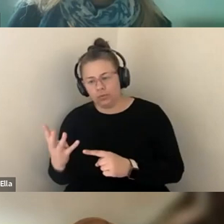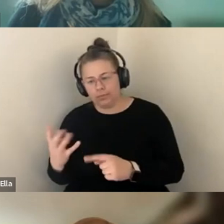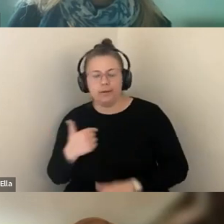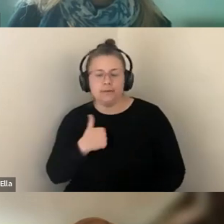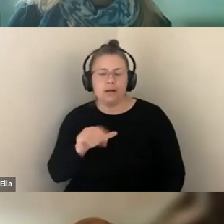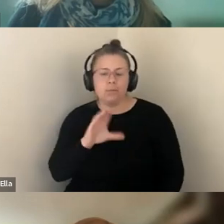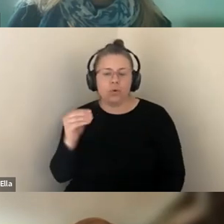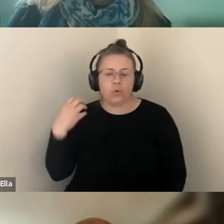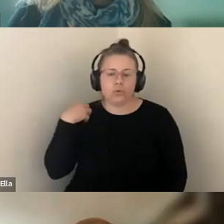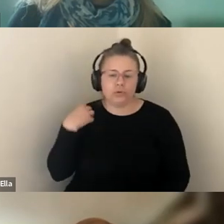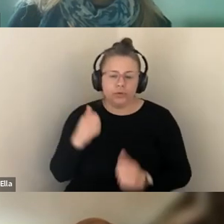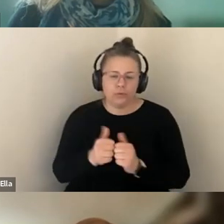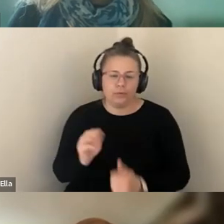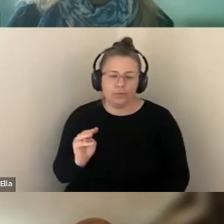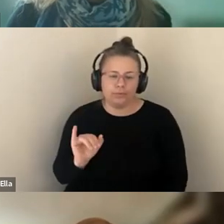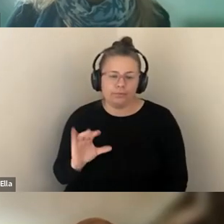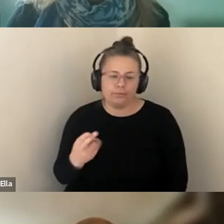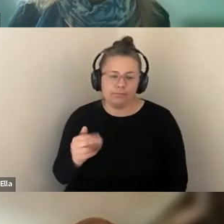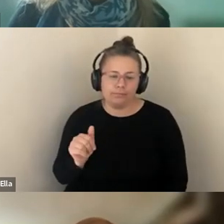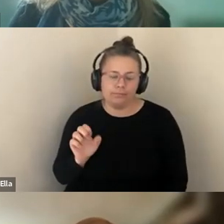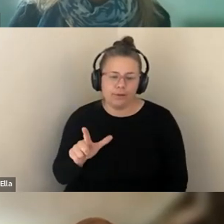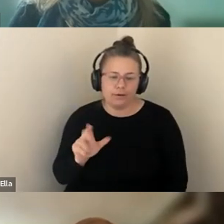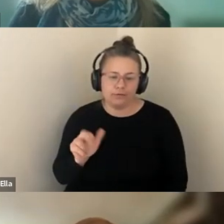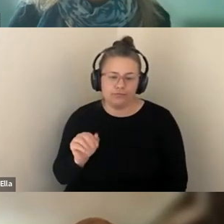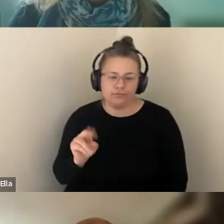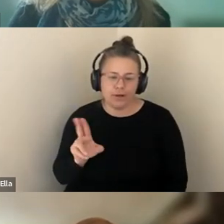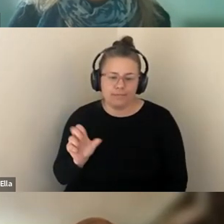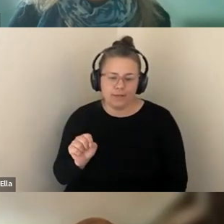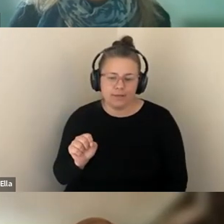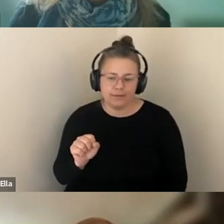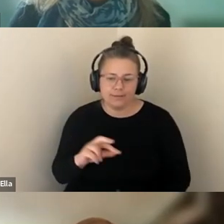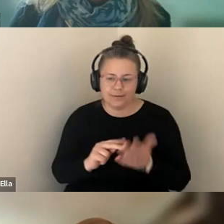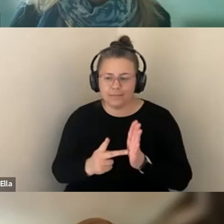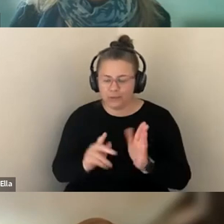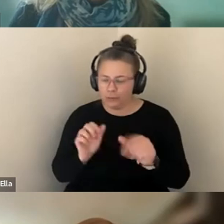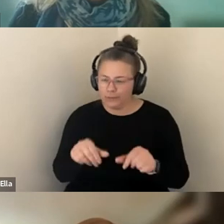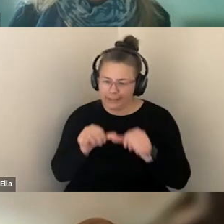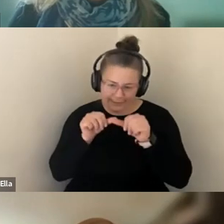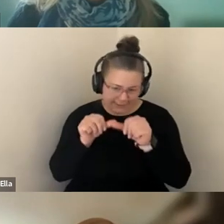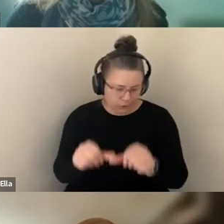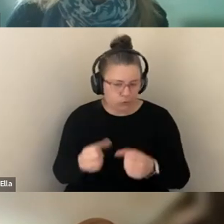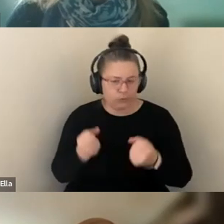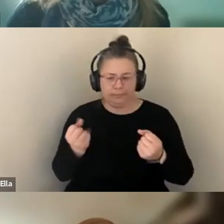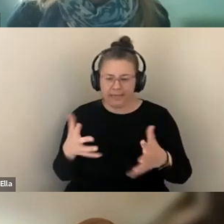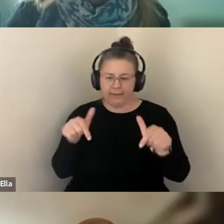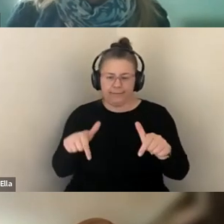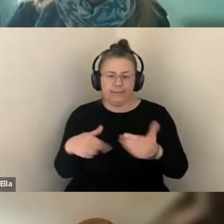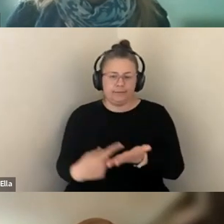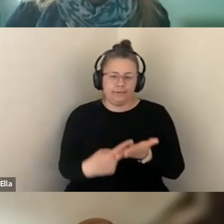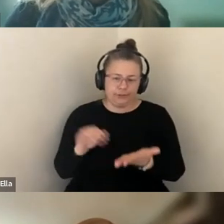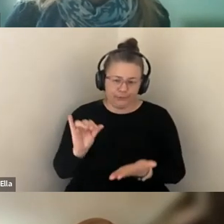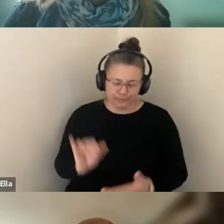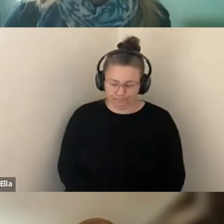with Michael Rembus, so we can have many of the extensions of many of these conversations today then as well.